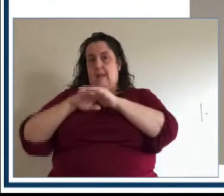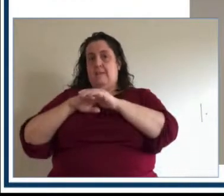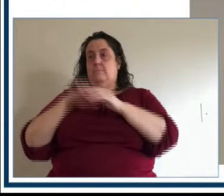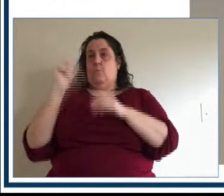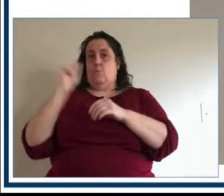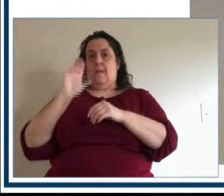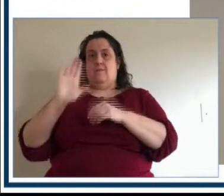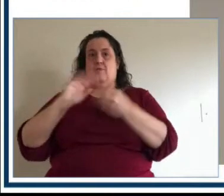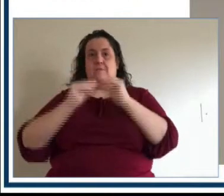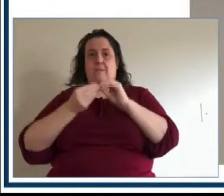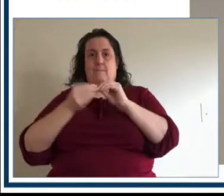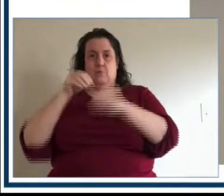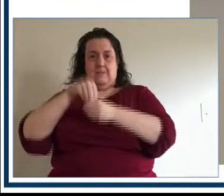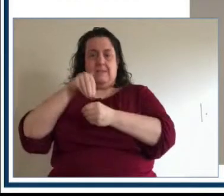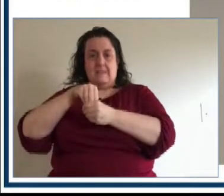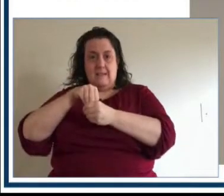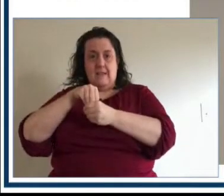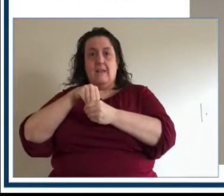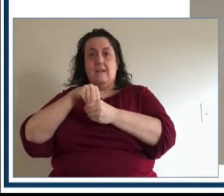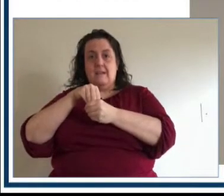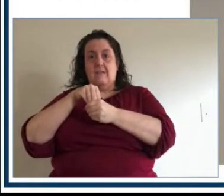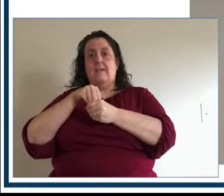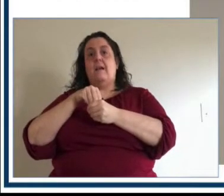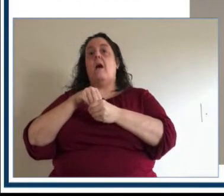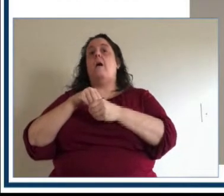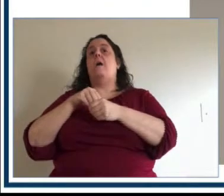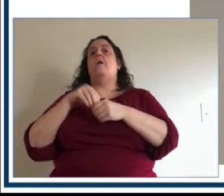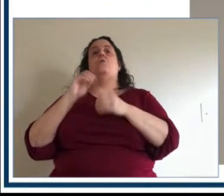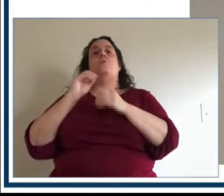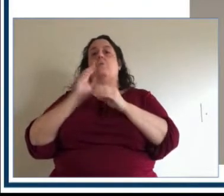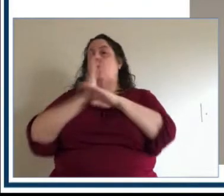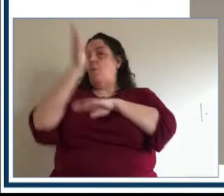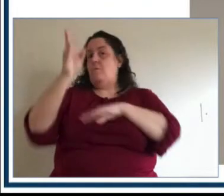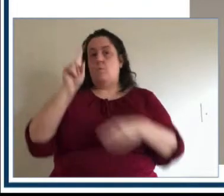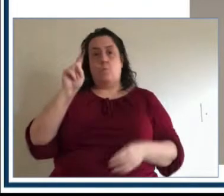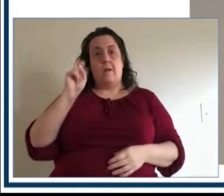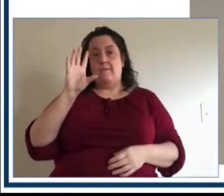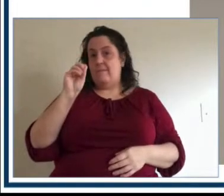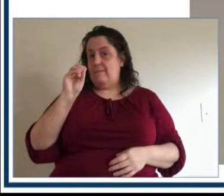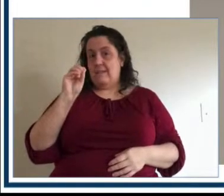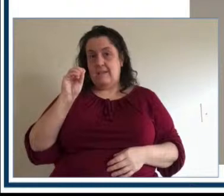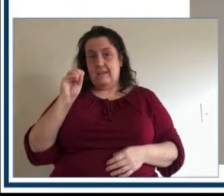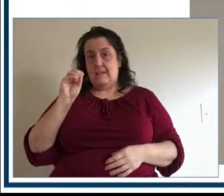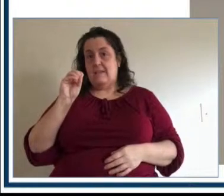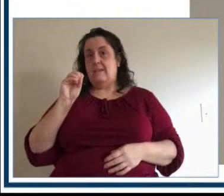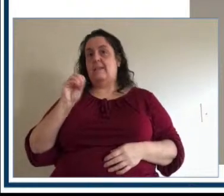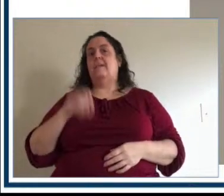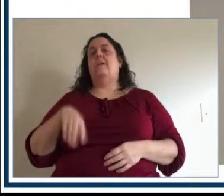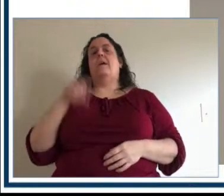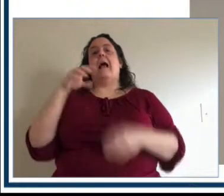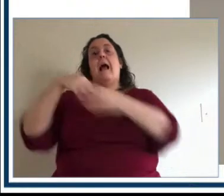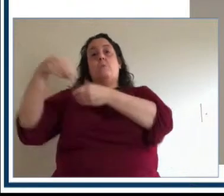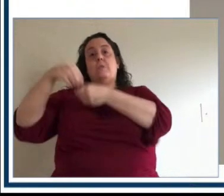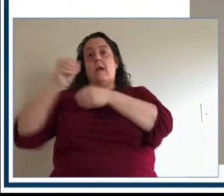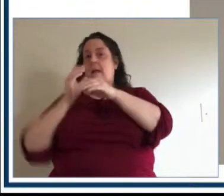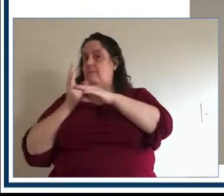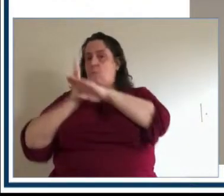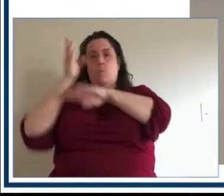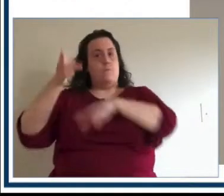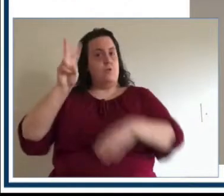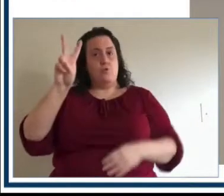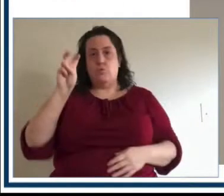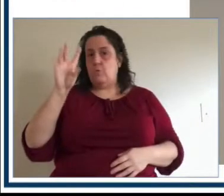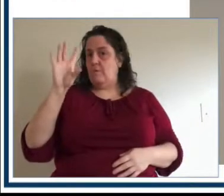to a maximum number of 150 indoors or 250 outdoors. And this applies to things like regular